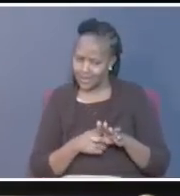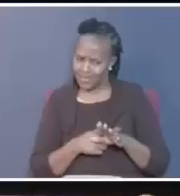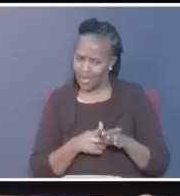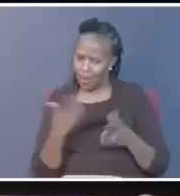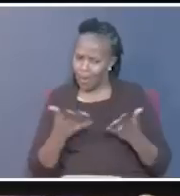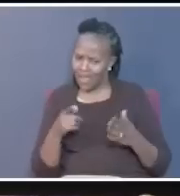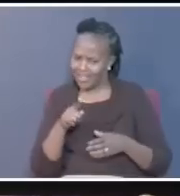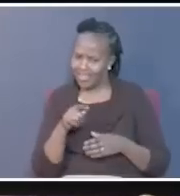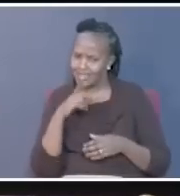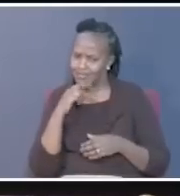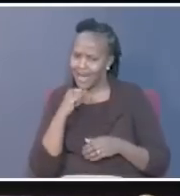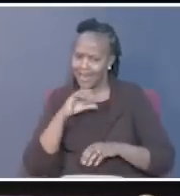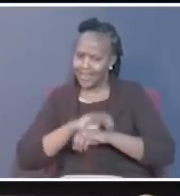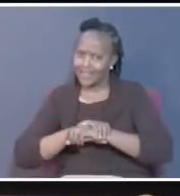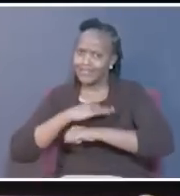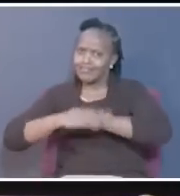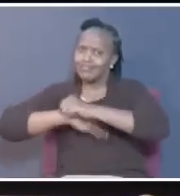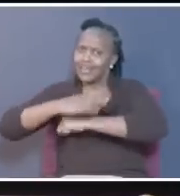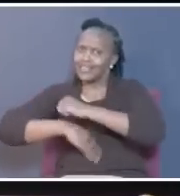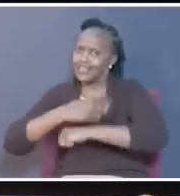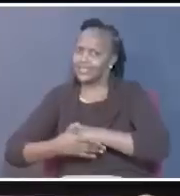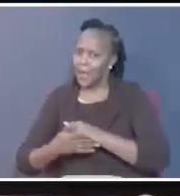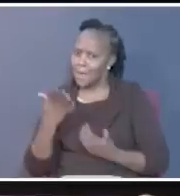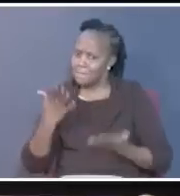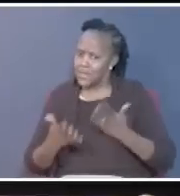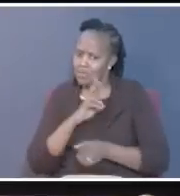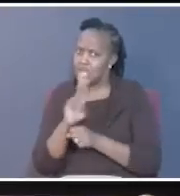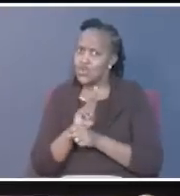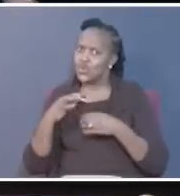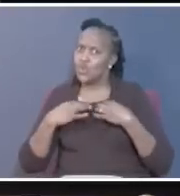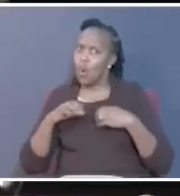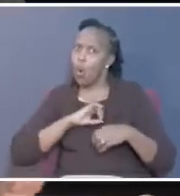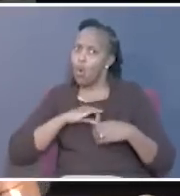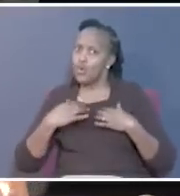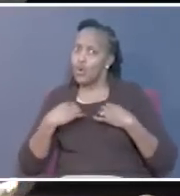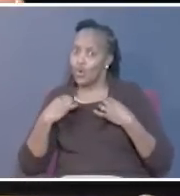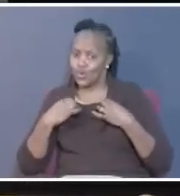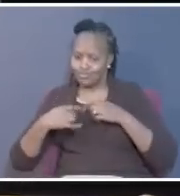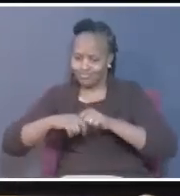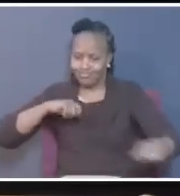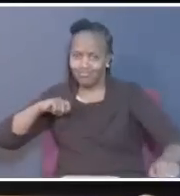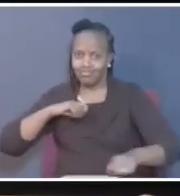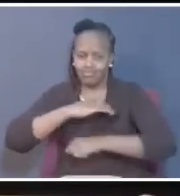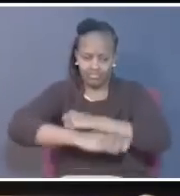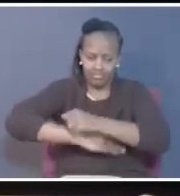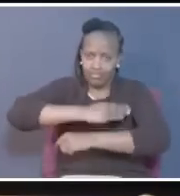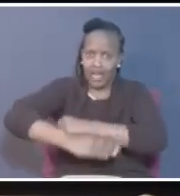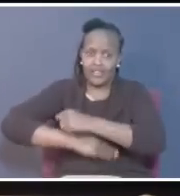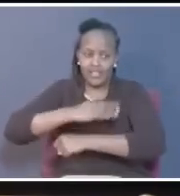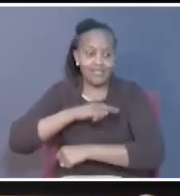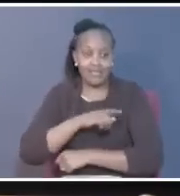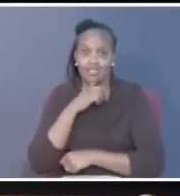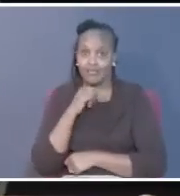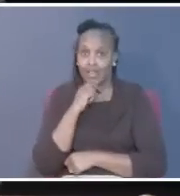bandages? Perhaps he used some of his own clothes, ripping them up and using them as